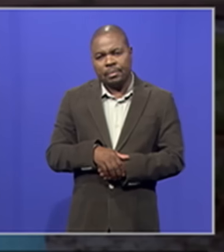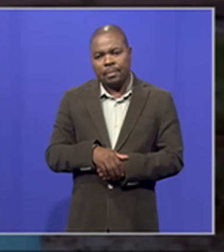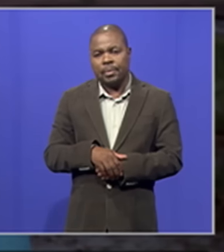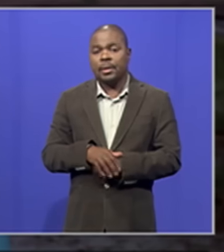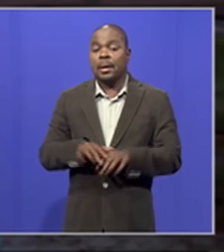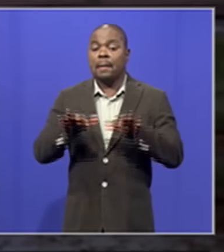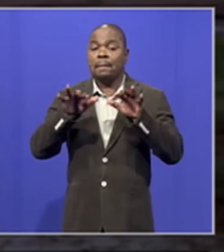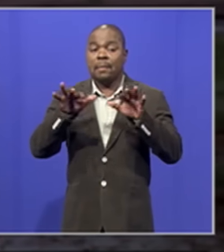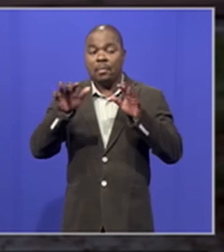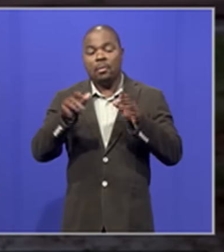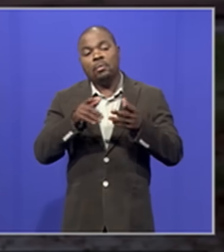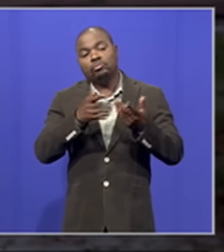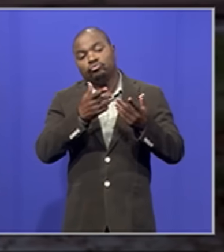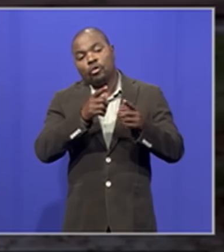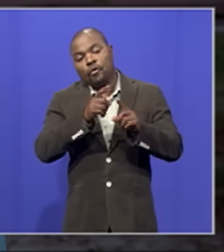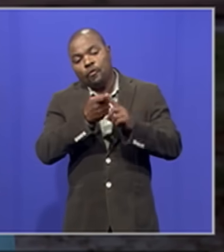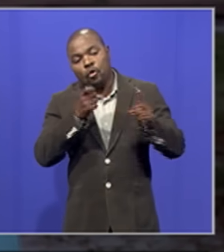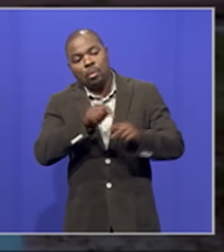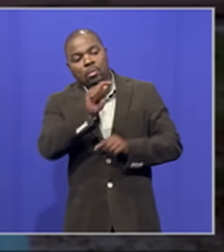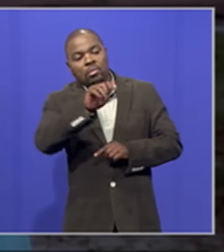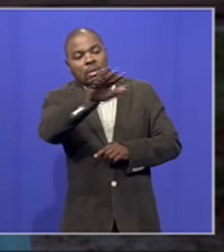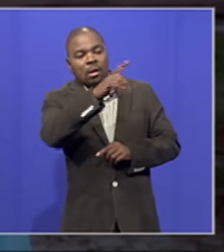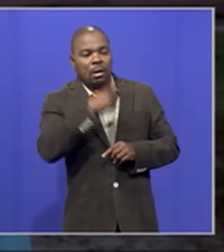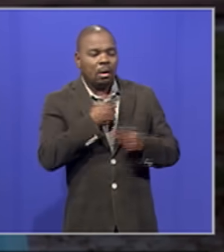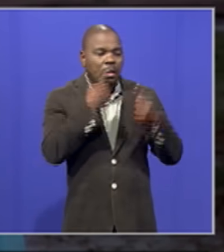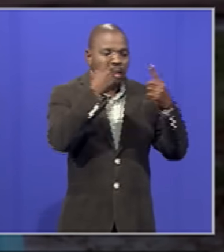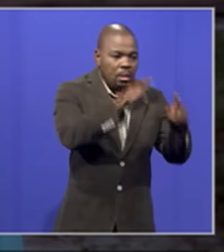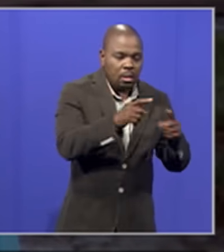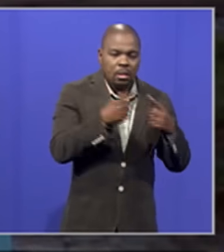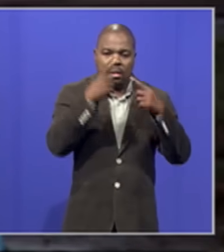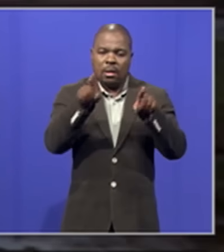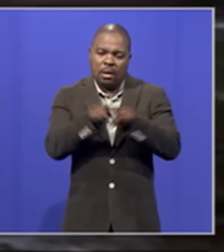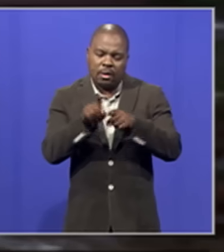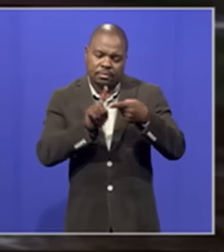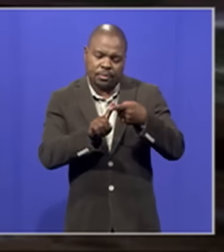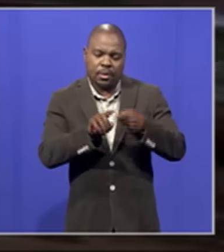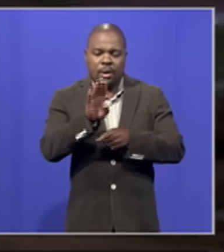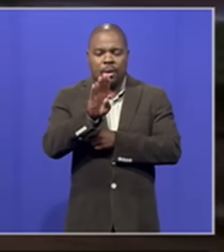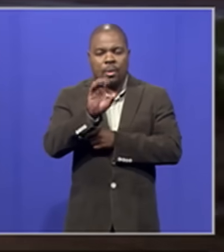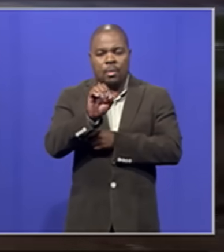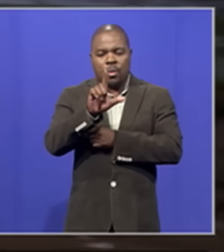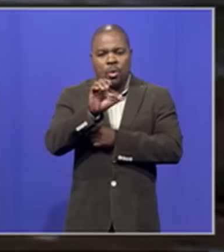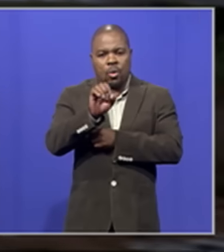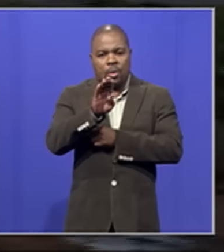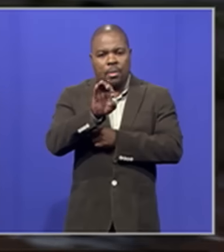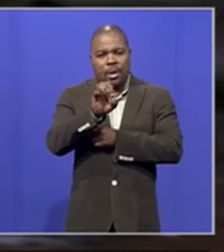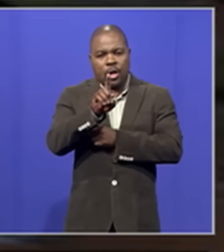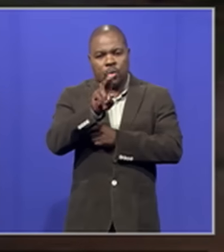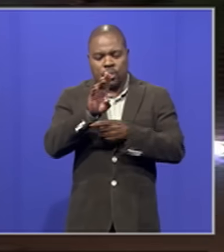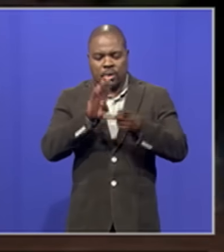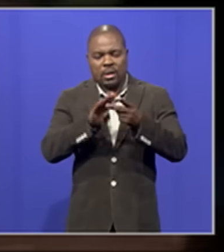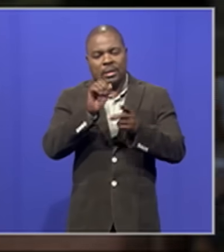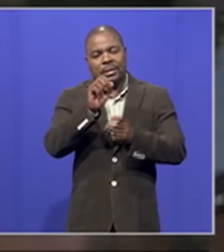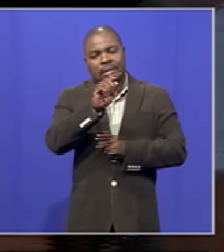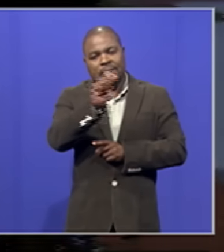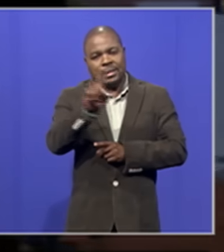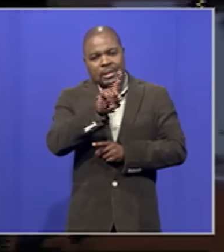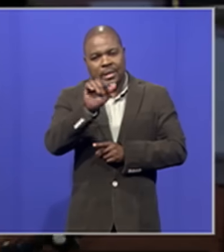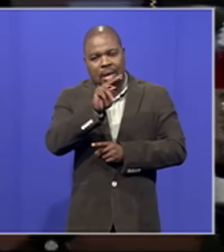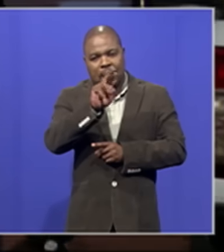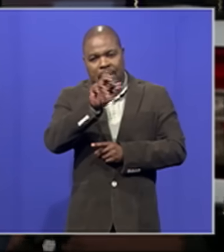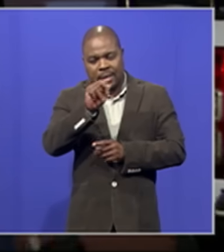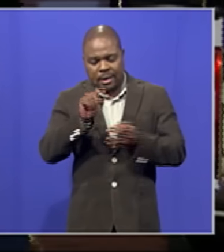Baagi kwa mafelong a e leng gore re simolotse go a etela mafelo jaaka Bolobedi kwa ntlenyana ga Tzaneen gape le kwa toropong ya